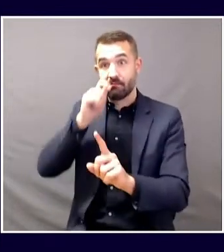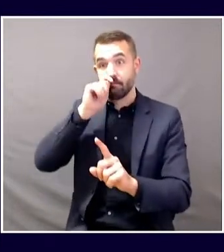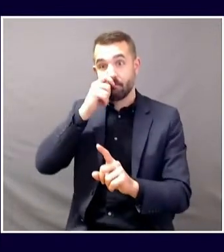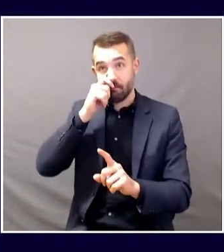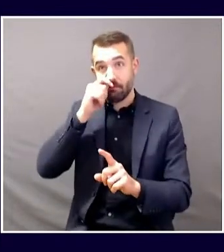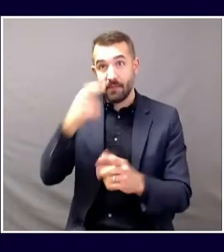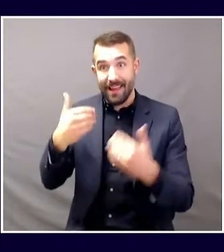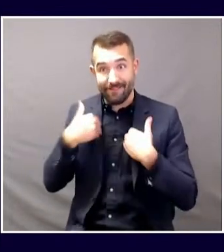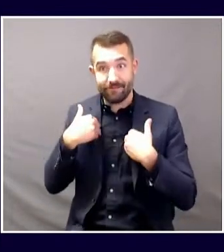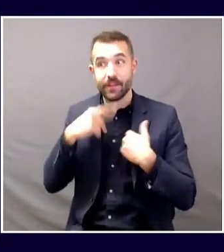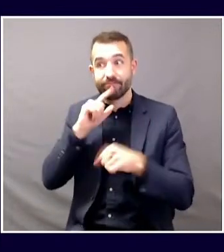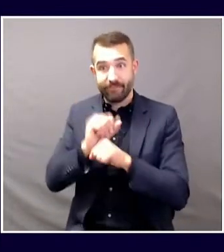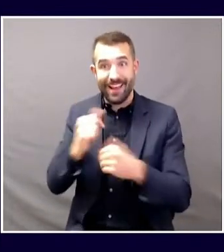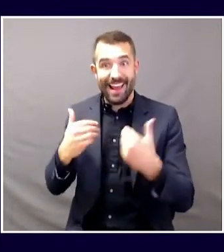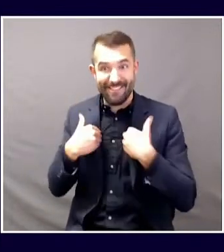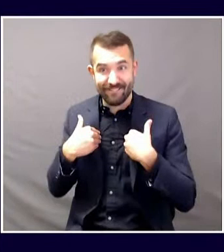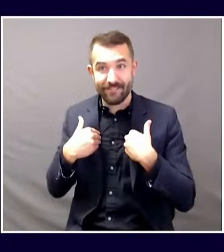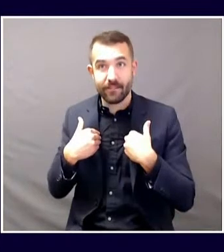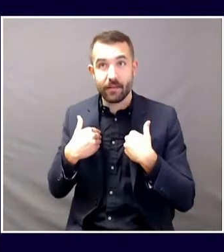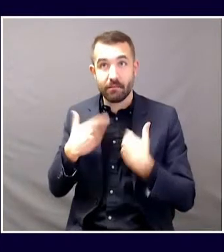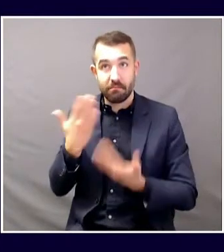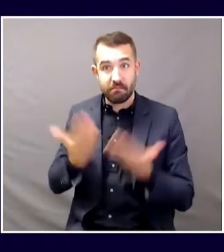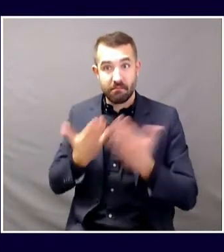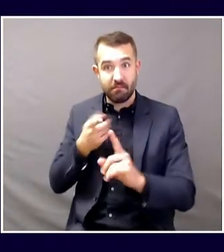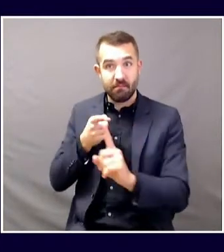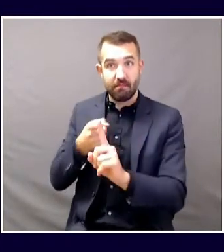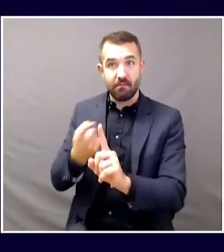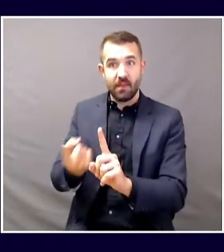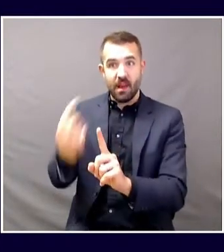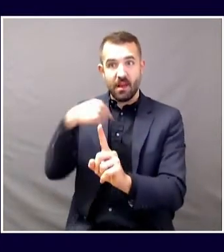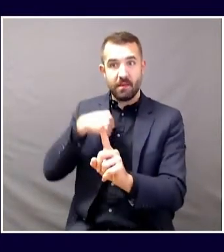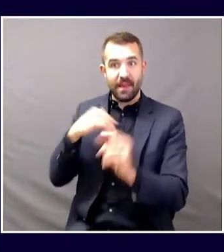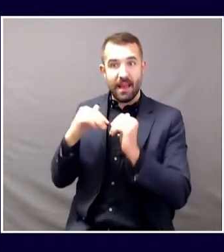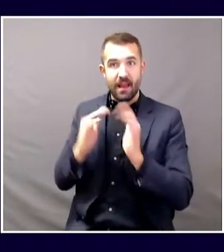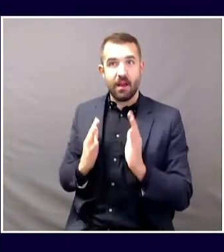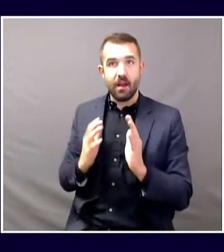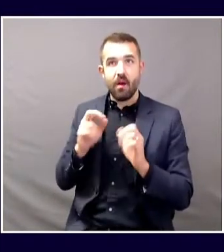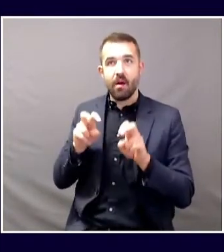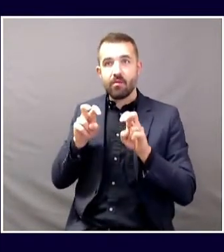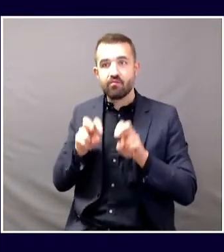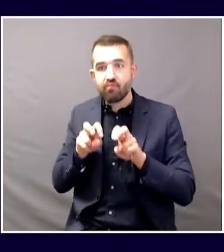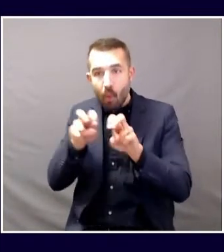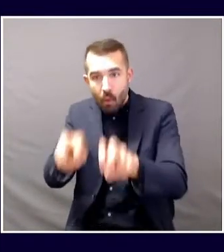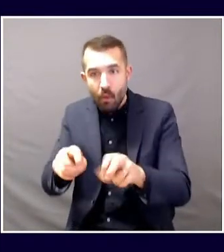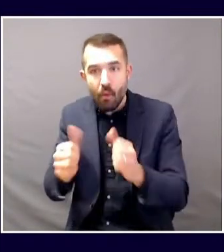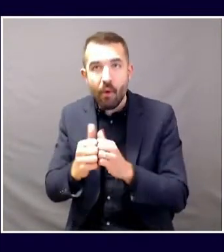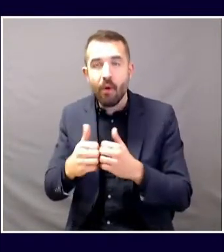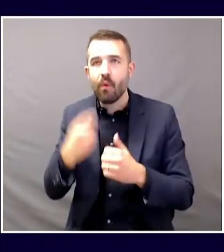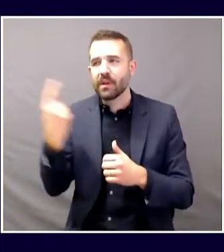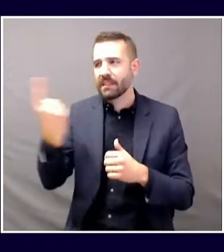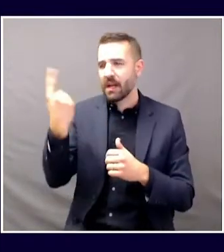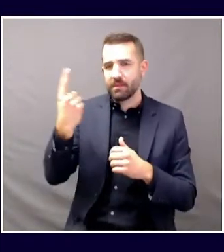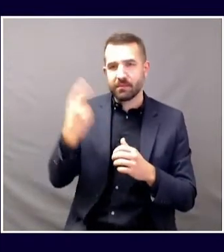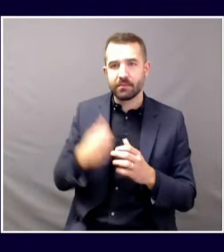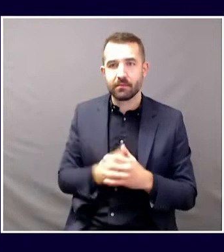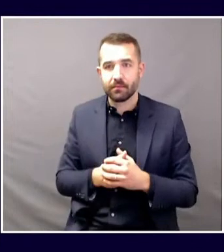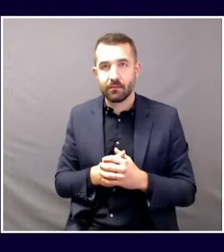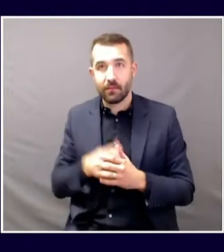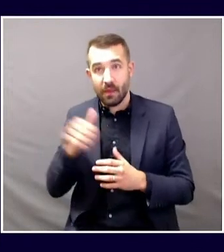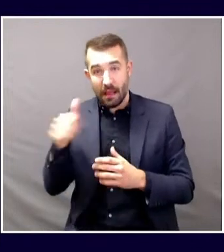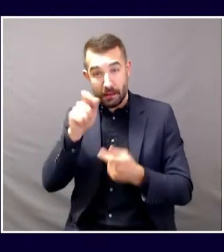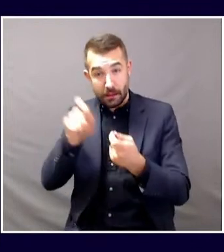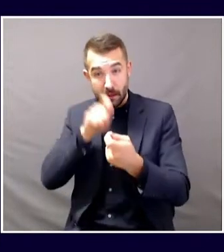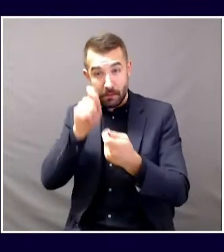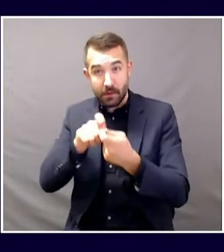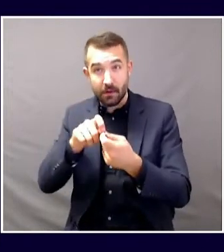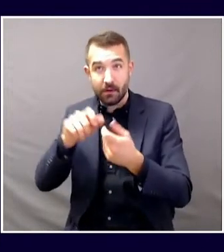your home or your car, is there any special cleaning or disinfecting that you would recommend to people other than